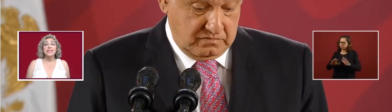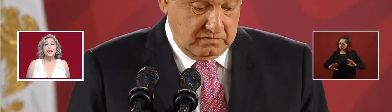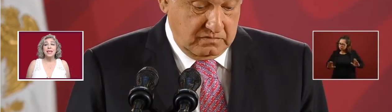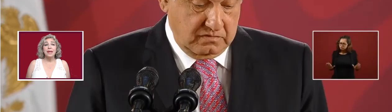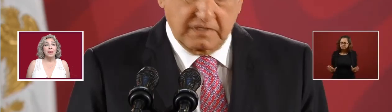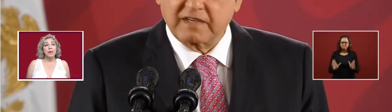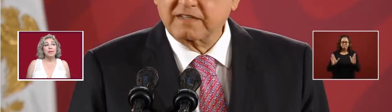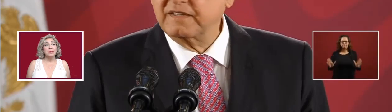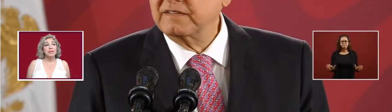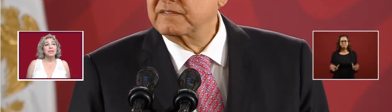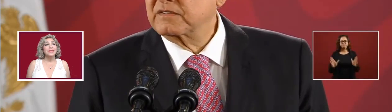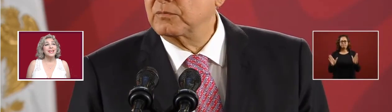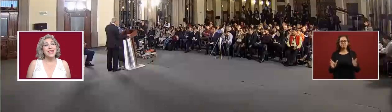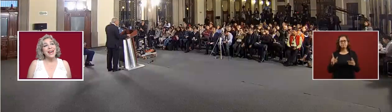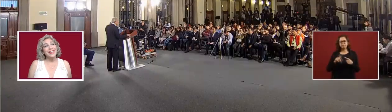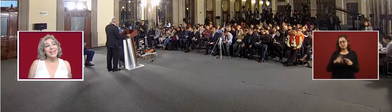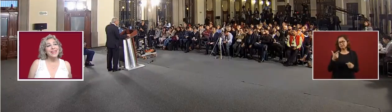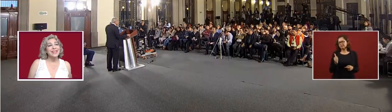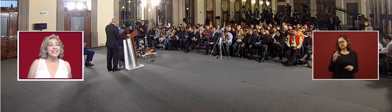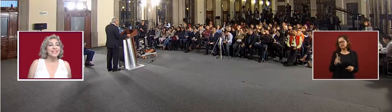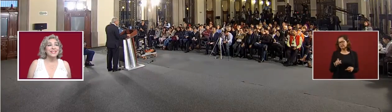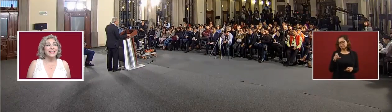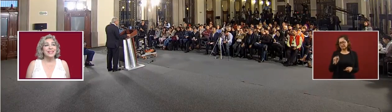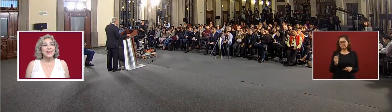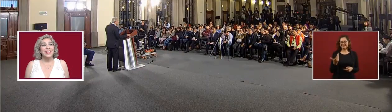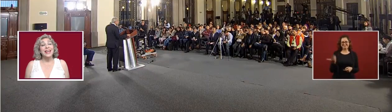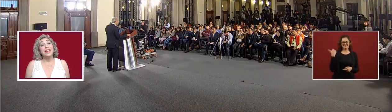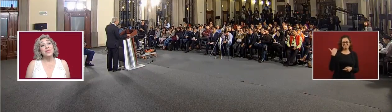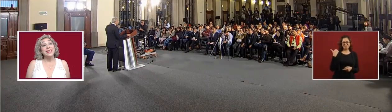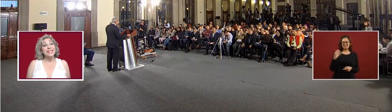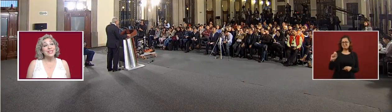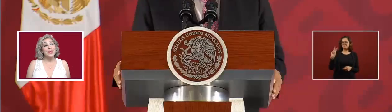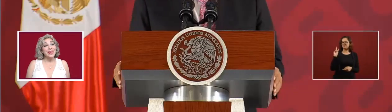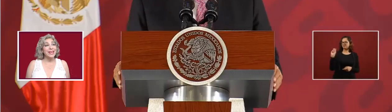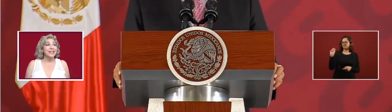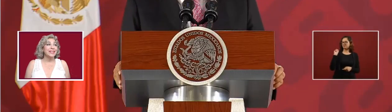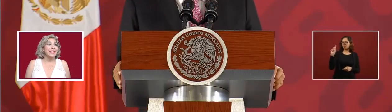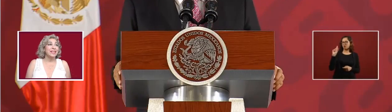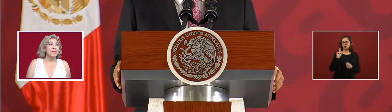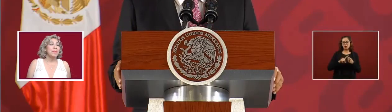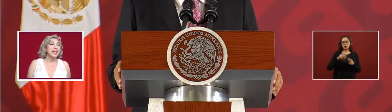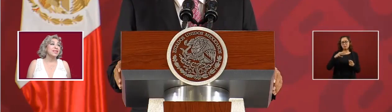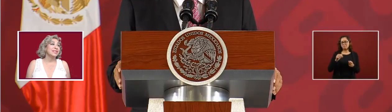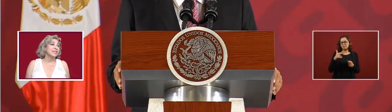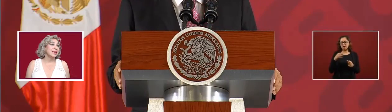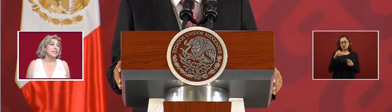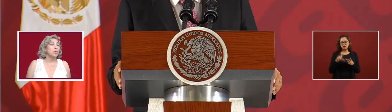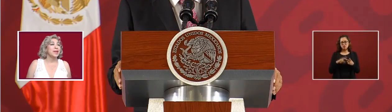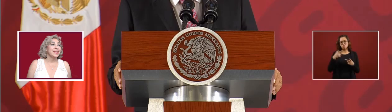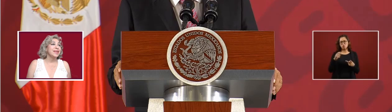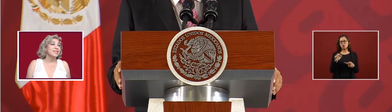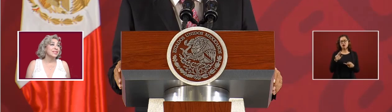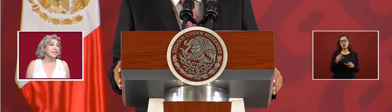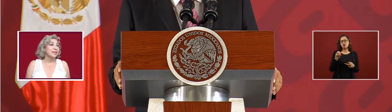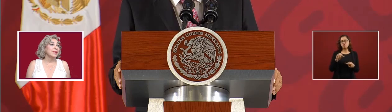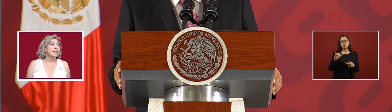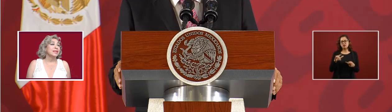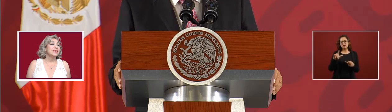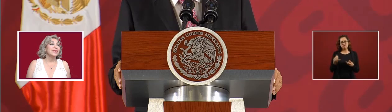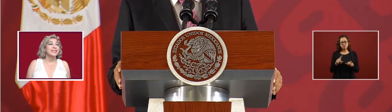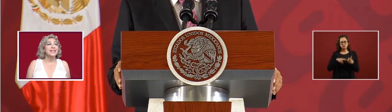And, see, the yaquis, like, we did this weekend, and the mayos, and the huarejillos.